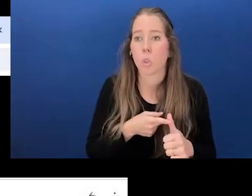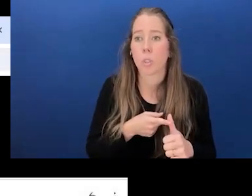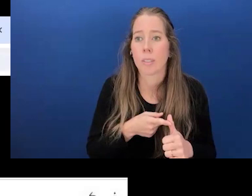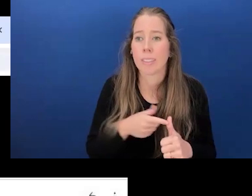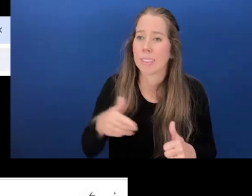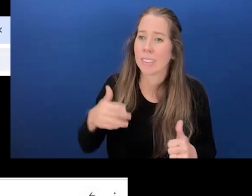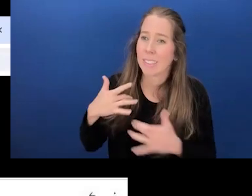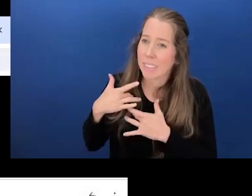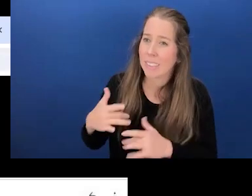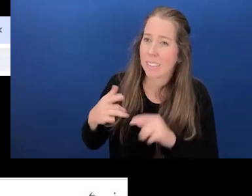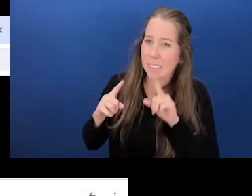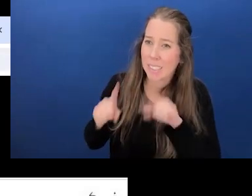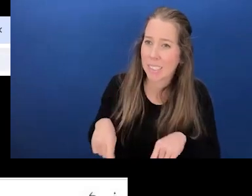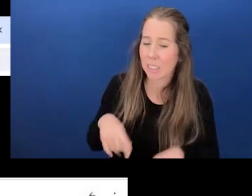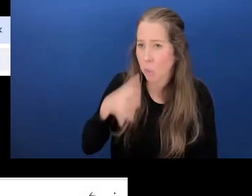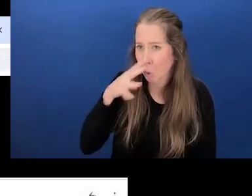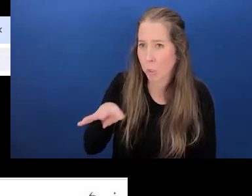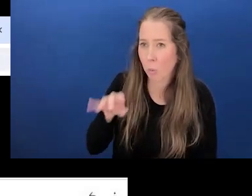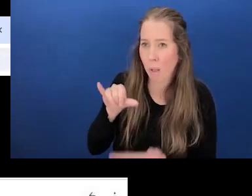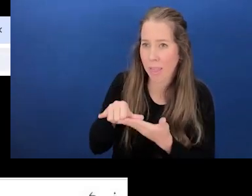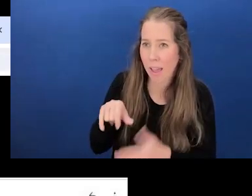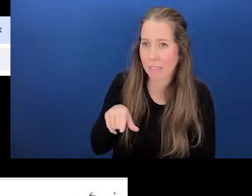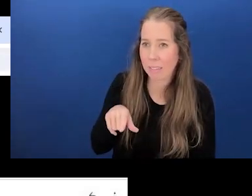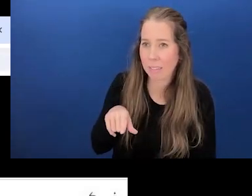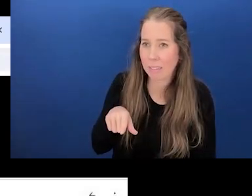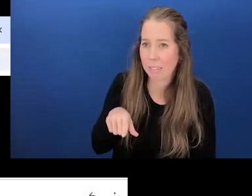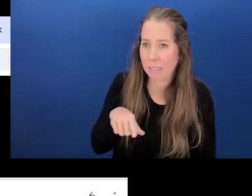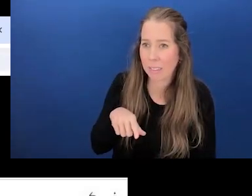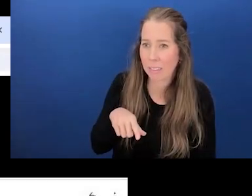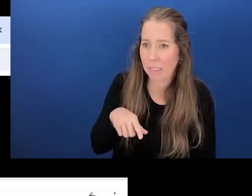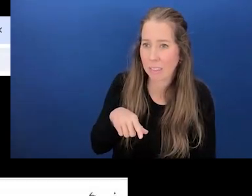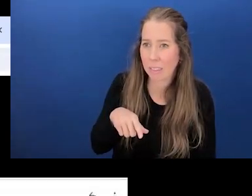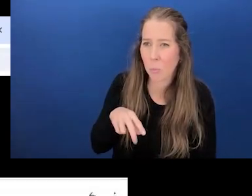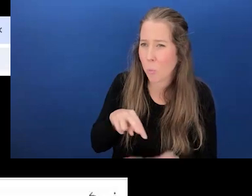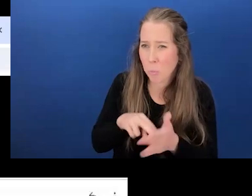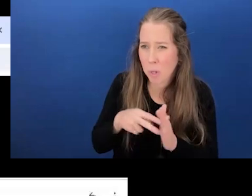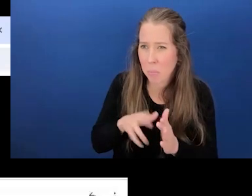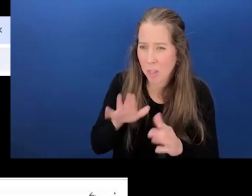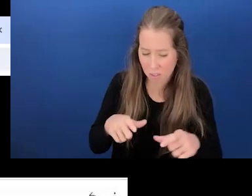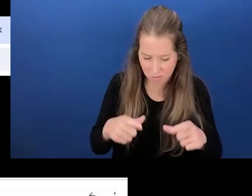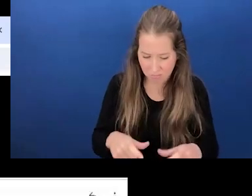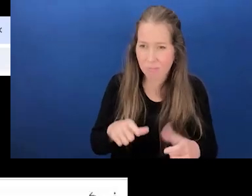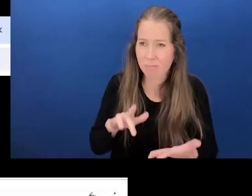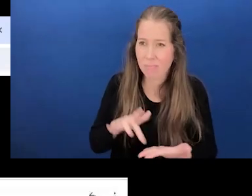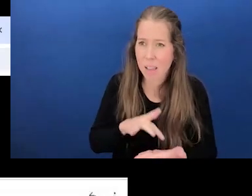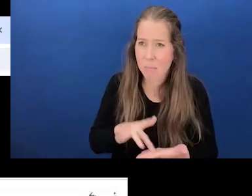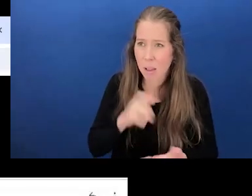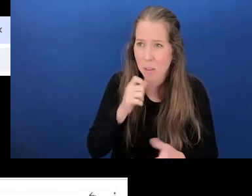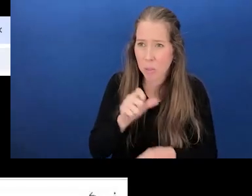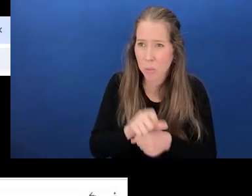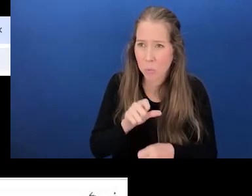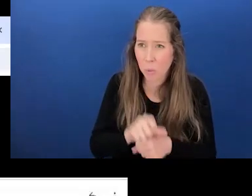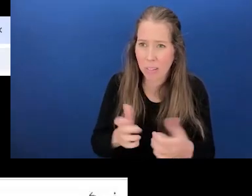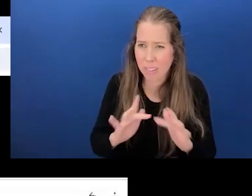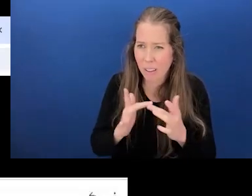inclination was to ignore this. What do you mean your mouse doesn't work? You're taking an